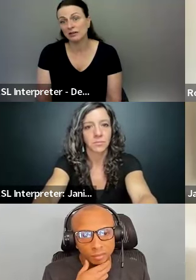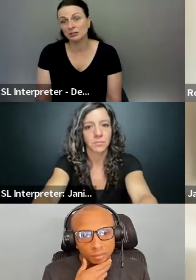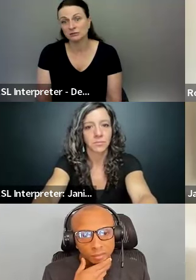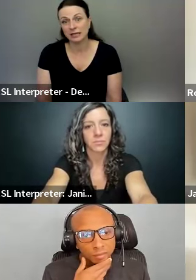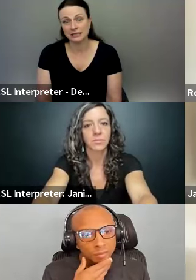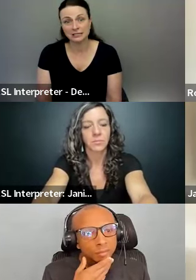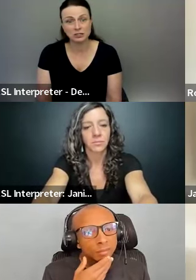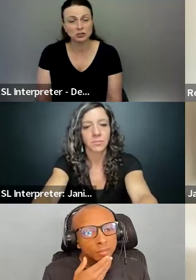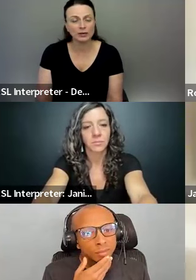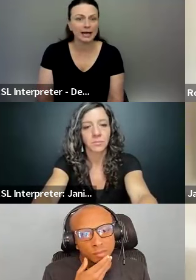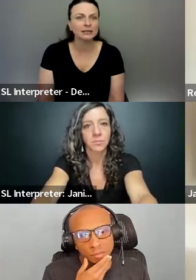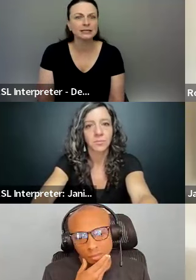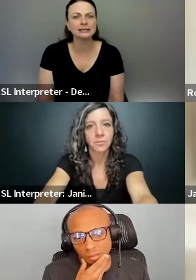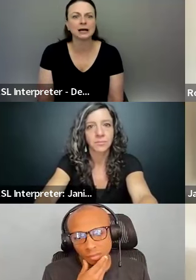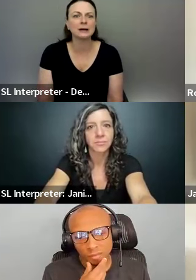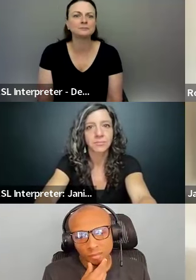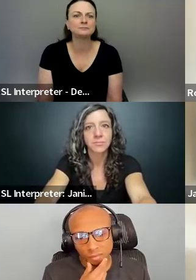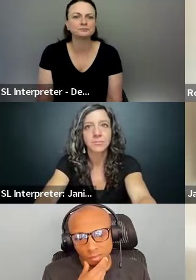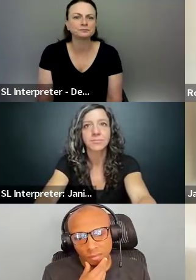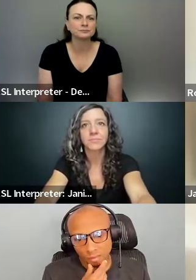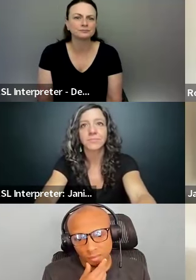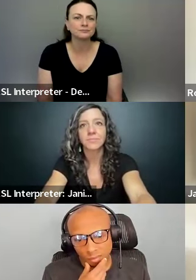It's a challenge. Anastasia, did you want to add? Yes.